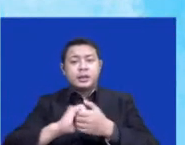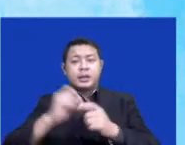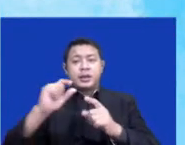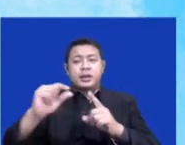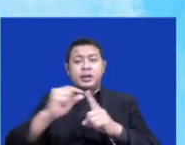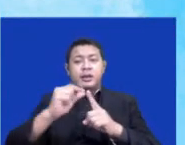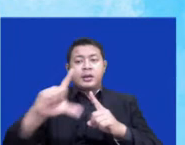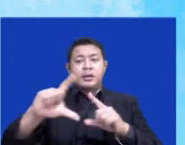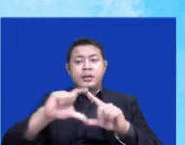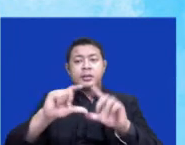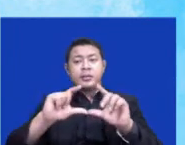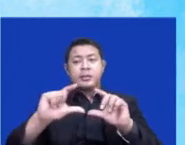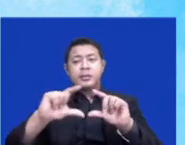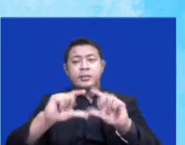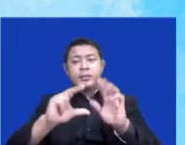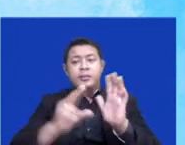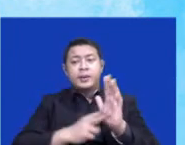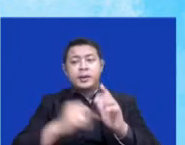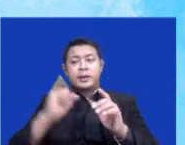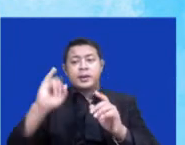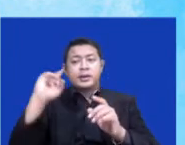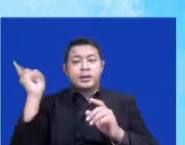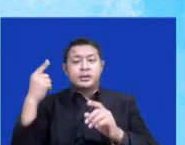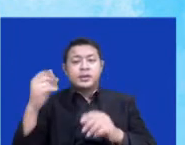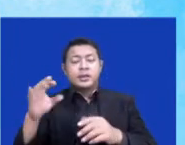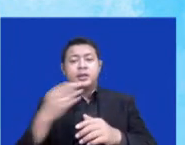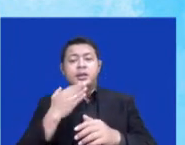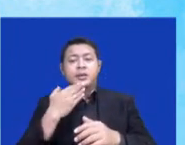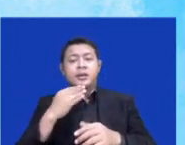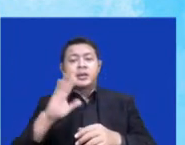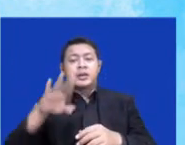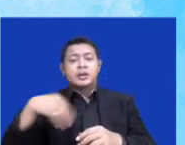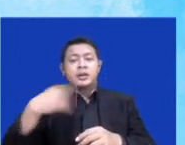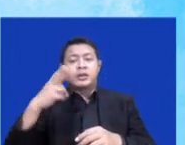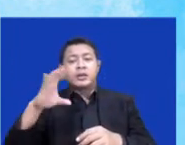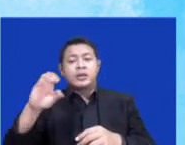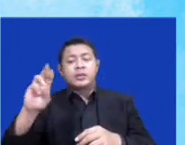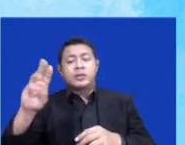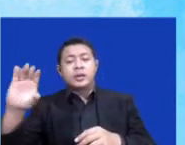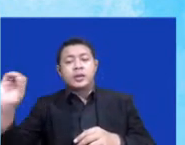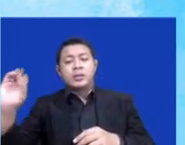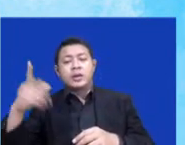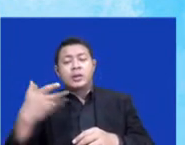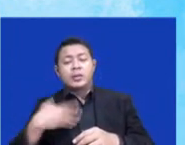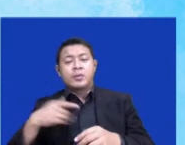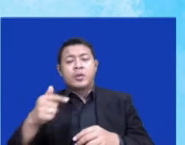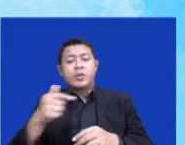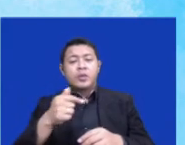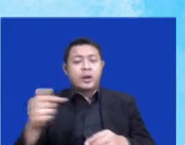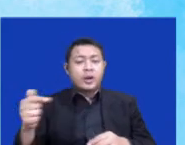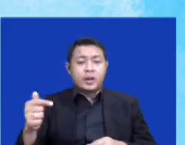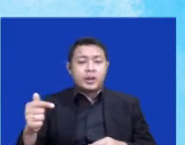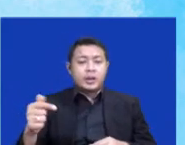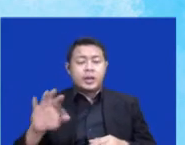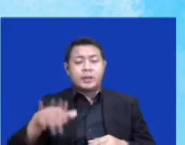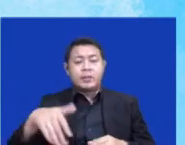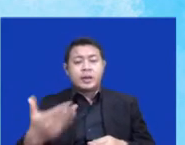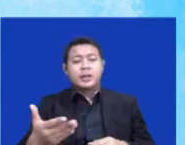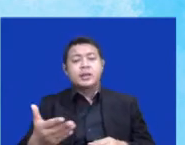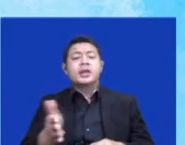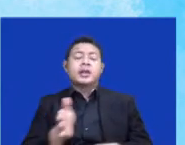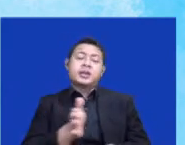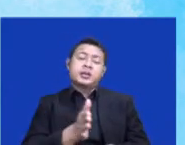So by 2030, we want to reduce premature deaths linked to non-communicable disease by